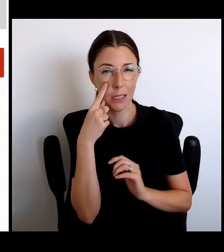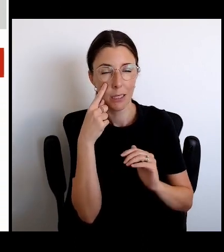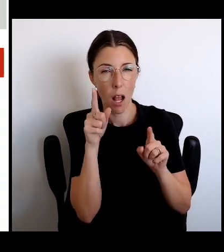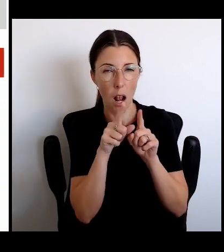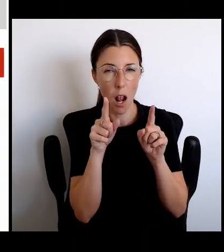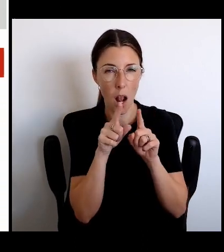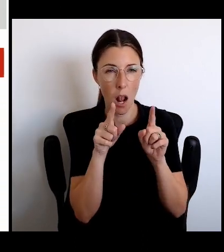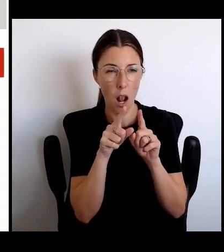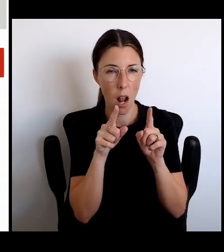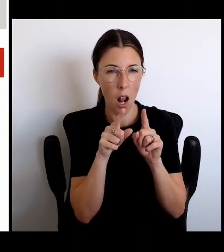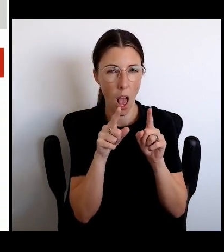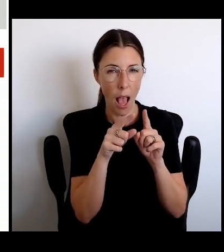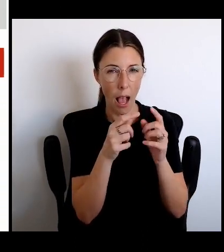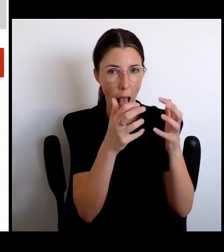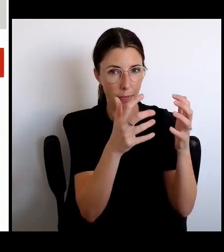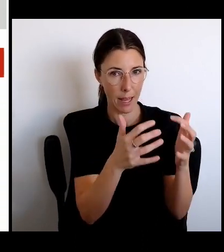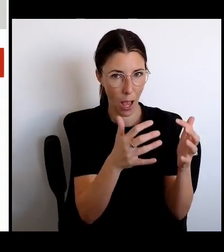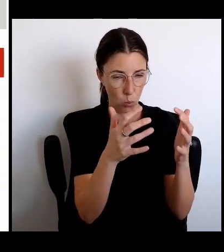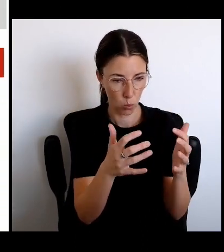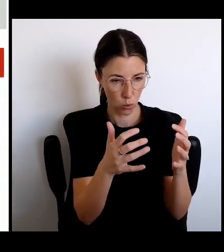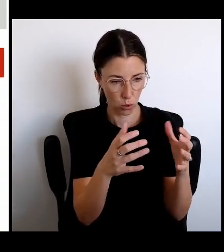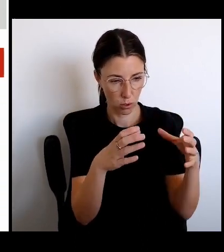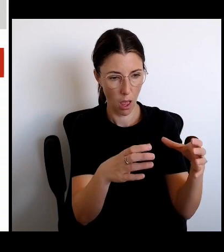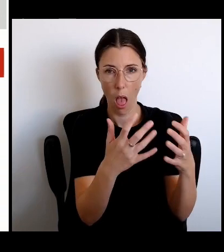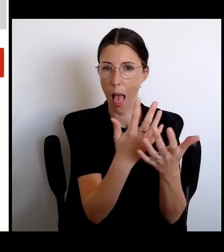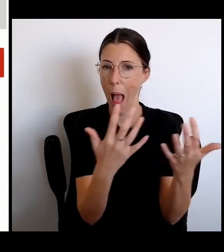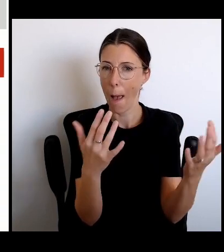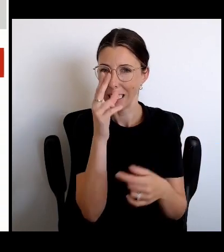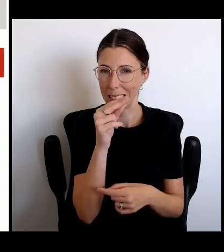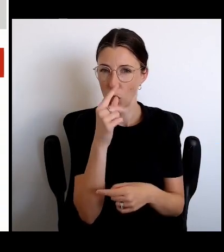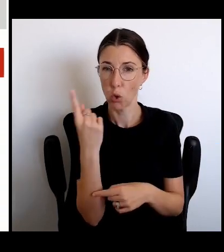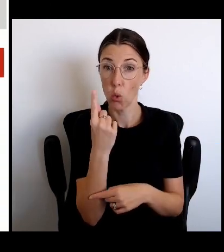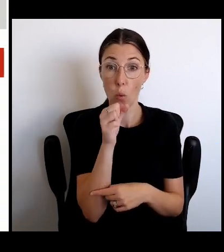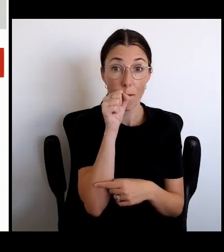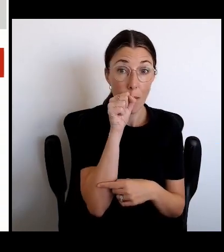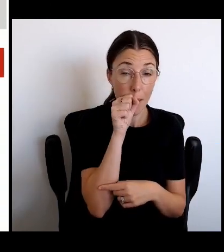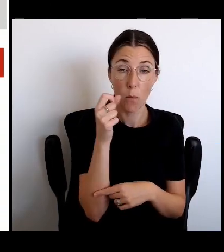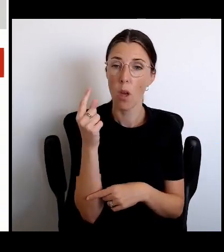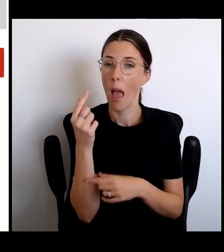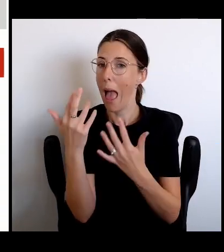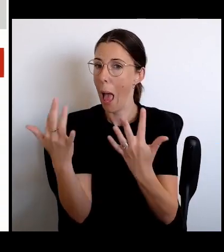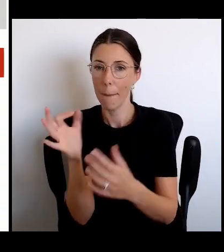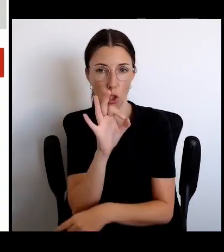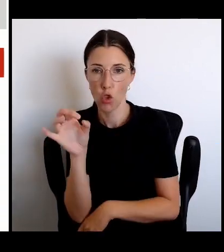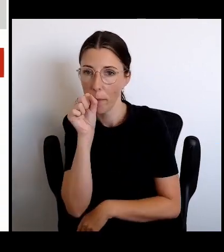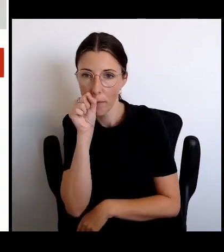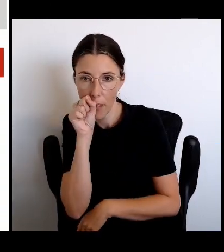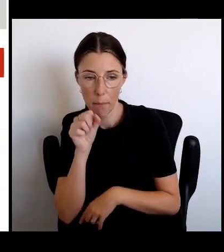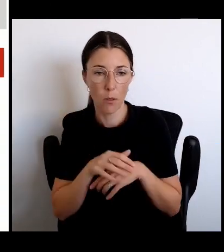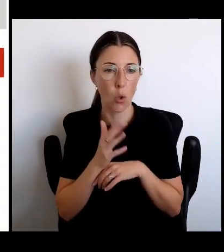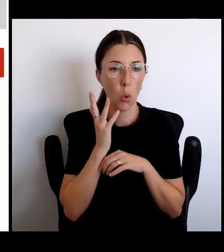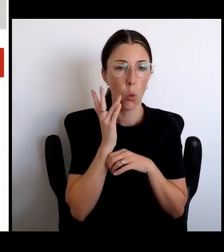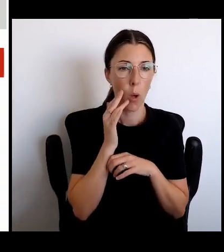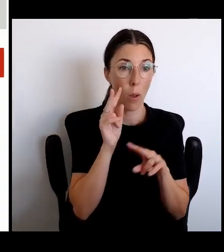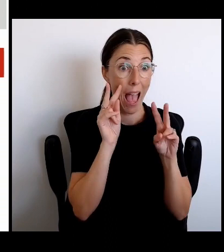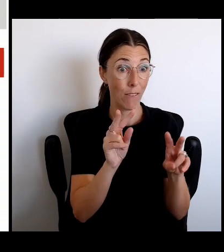the count, if you like, or the prevalence of teenagers who vape and teenagers who don't vape. So when we actually look at the